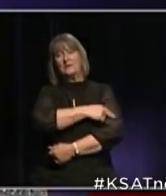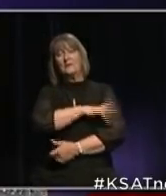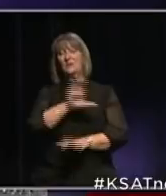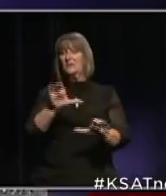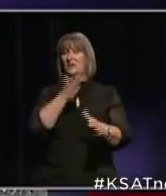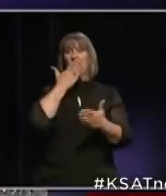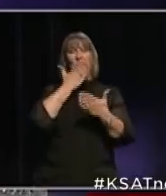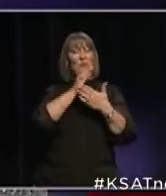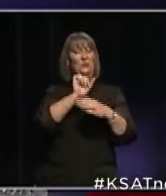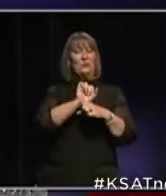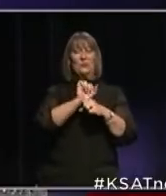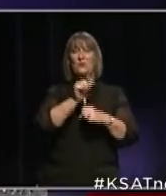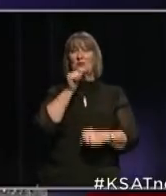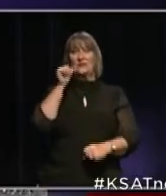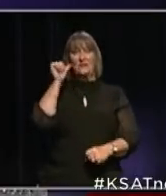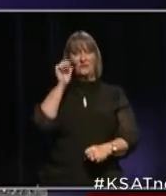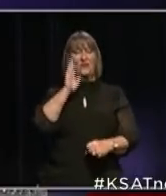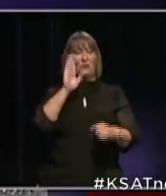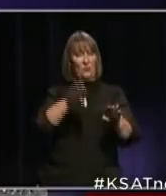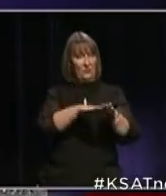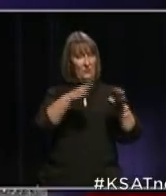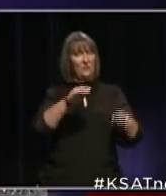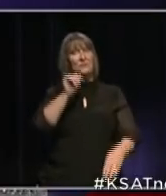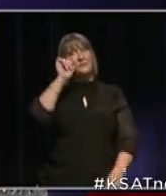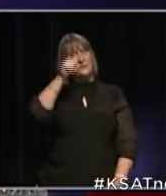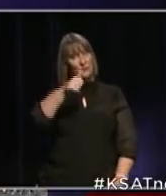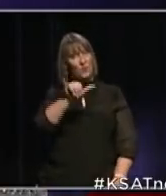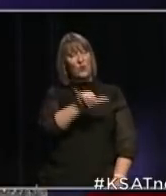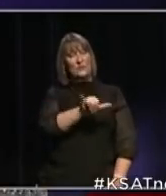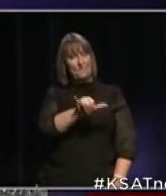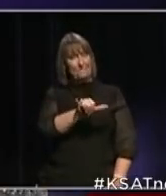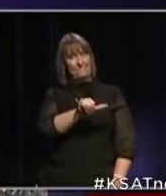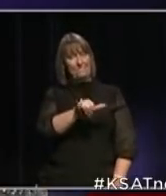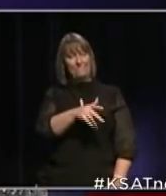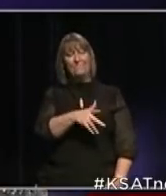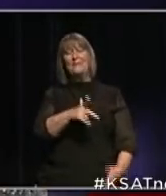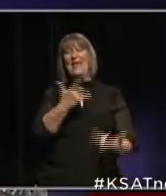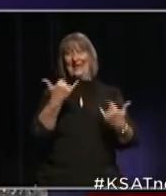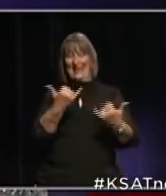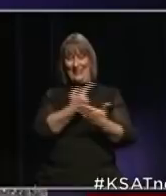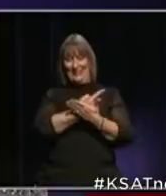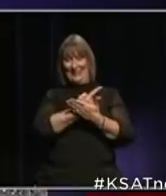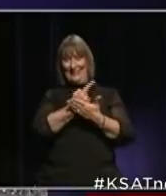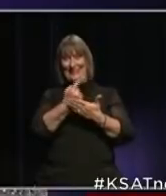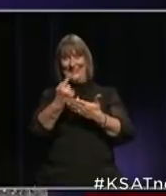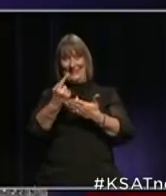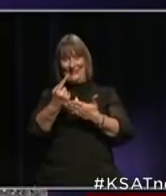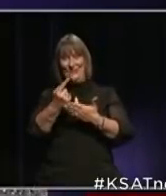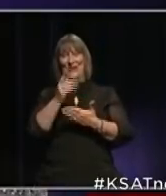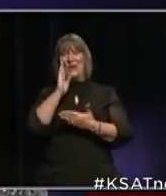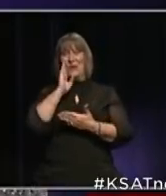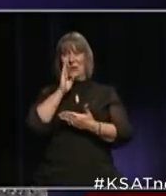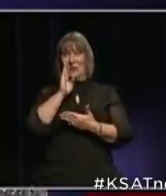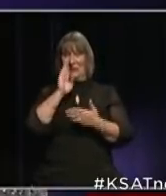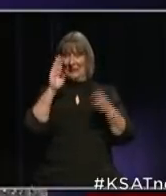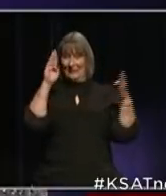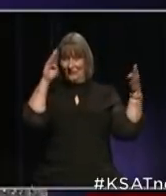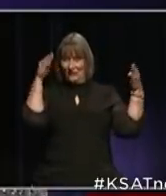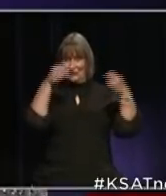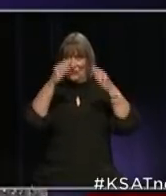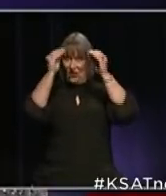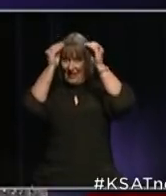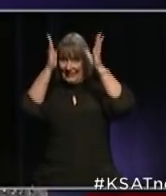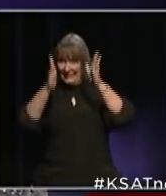yesterday. We'll be open again tomorrow. Again, for the whole week now, it's going to be just for teachers